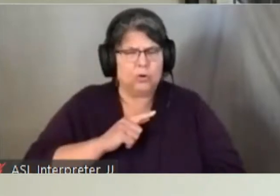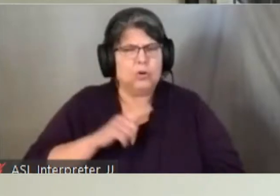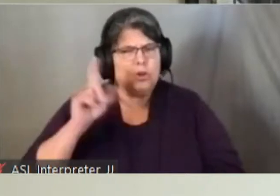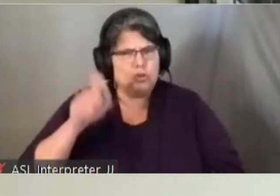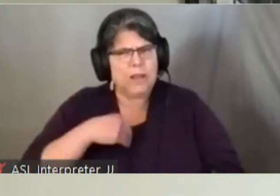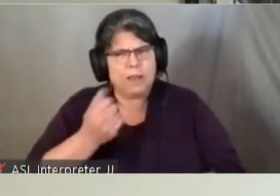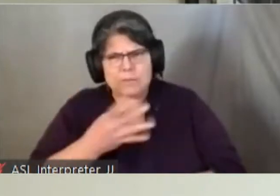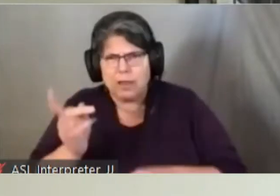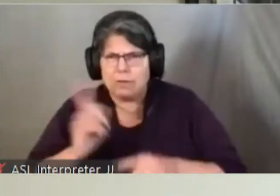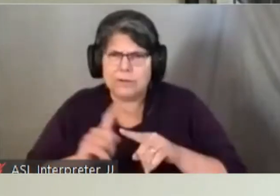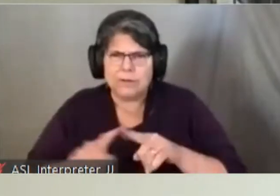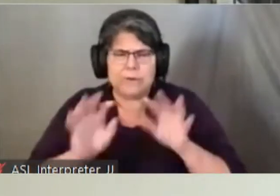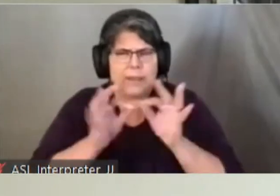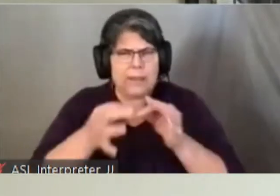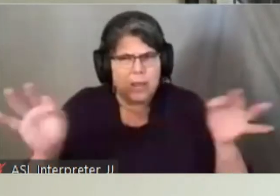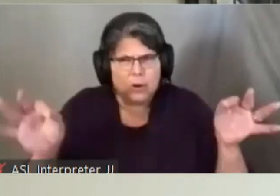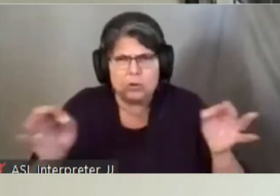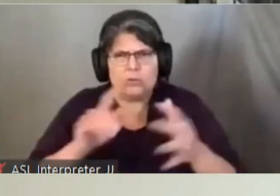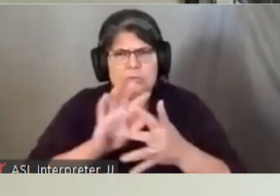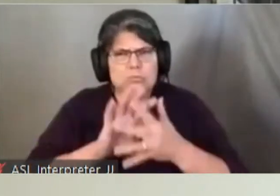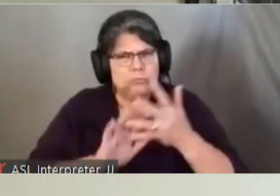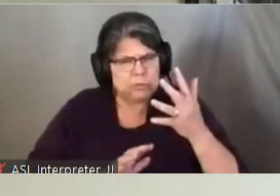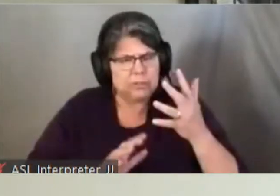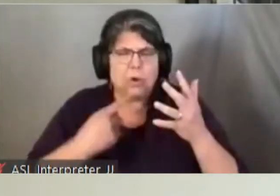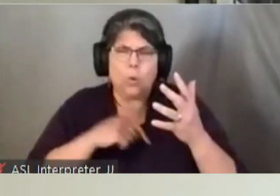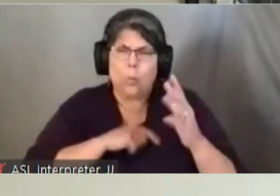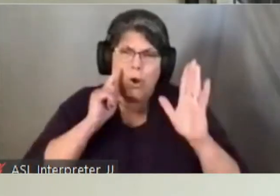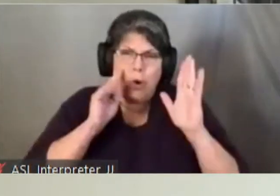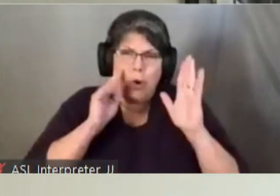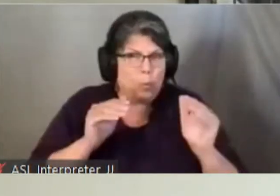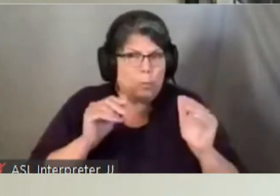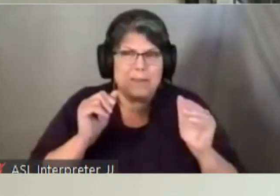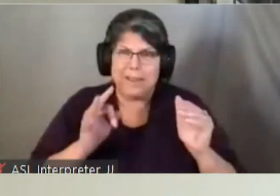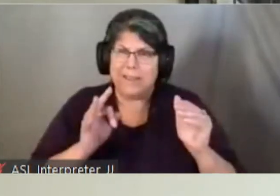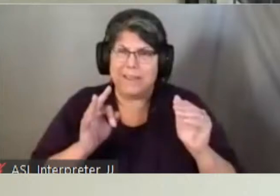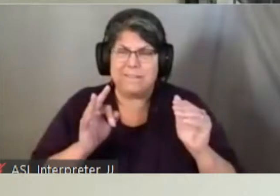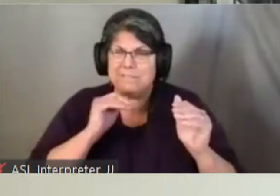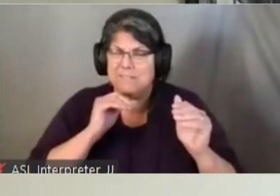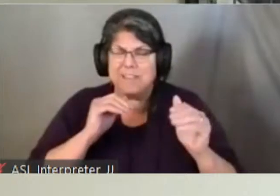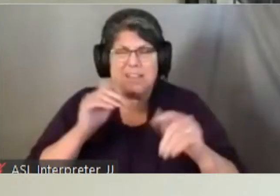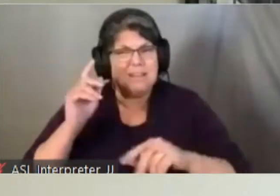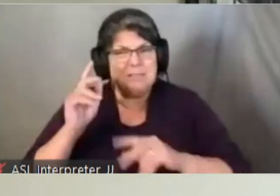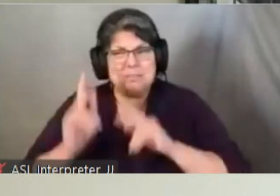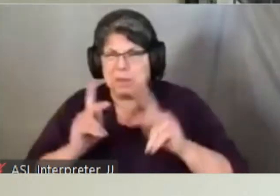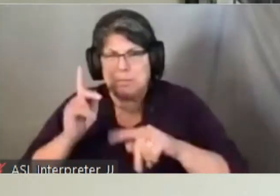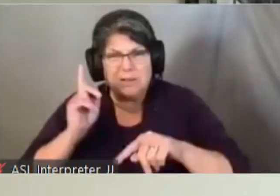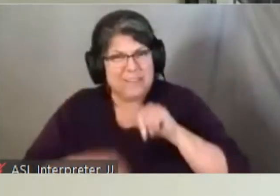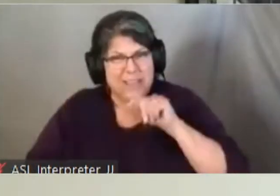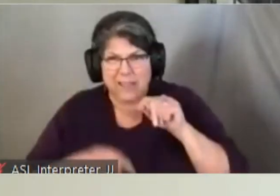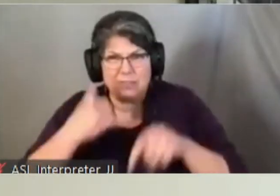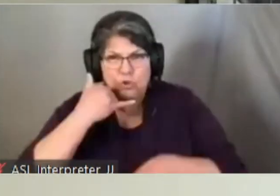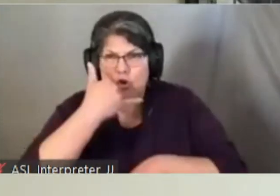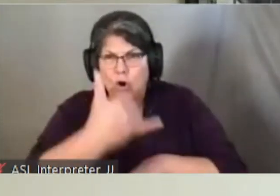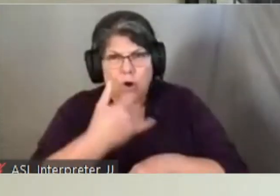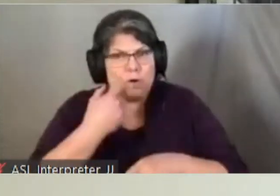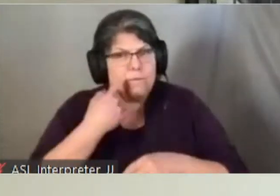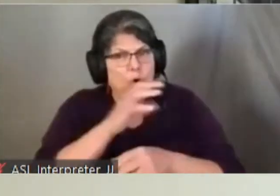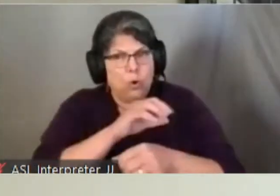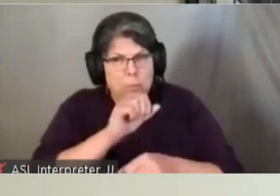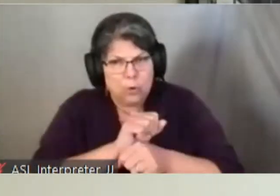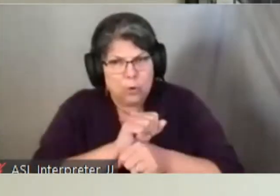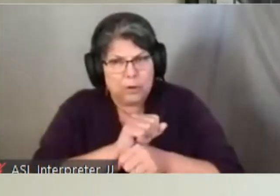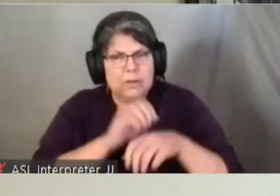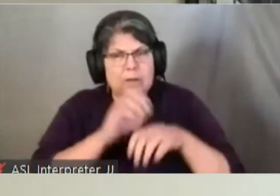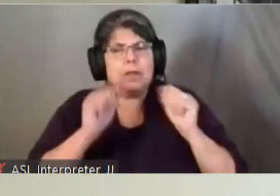platforms. But we are hoping, if it's not available by telephone, that we'll be able to